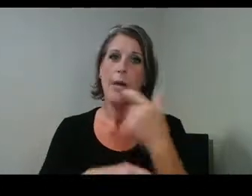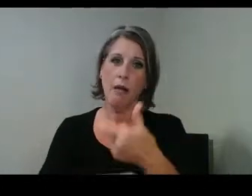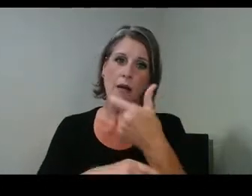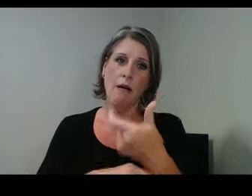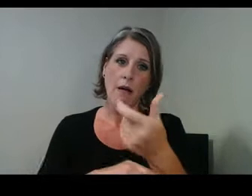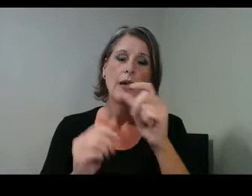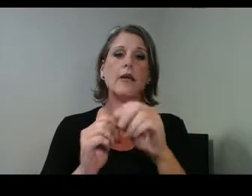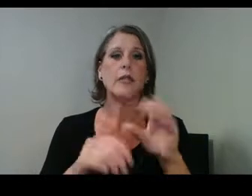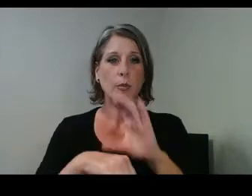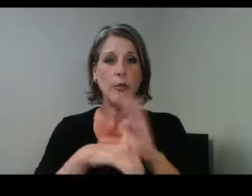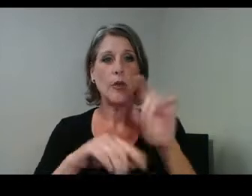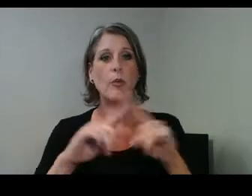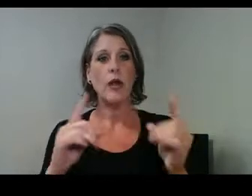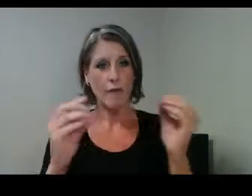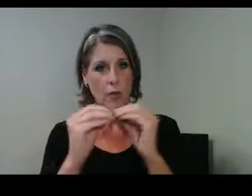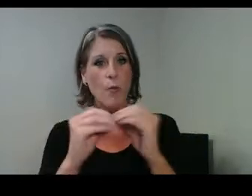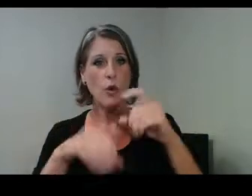work on and complete their work.